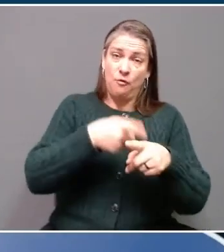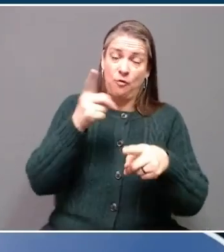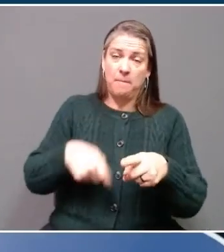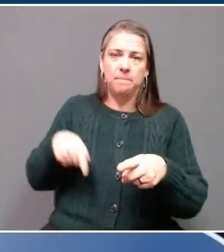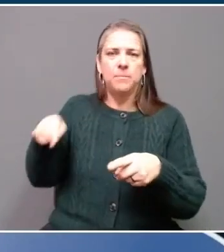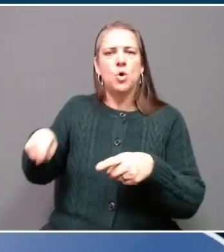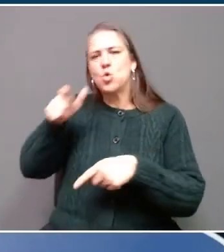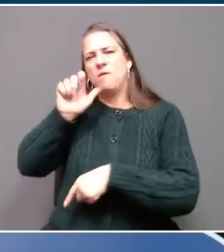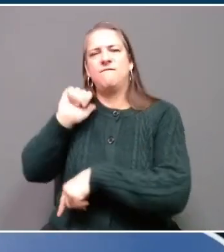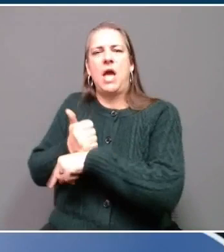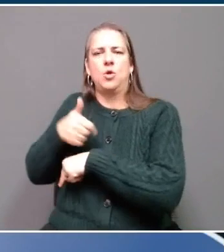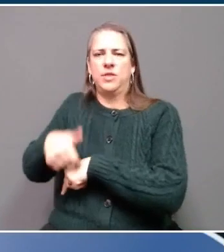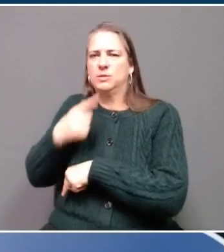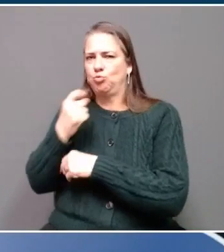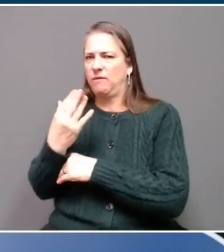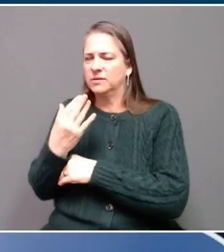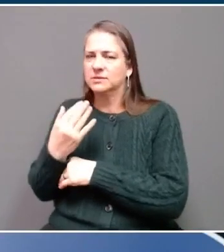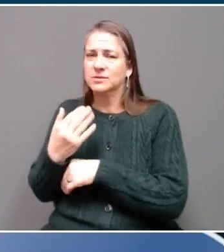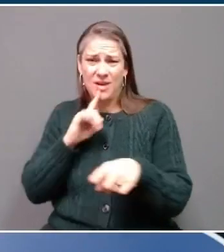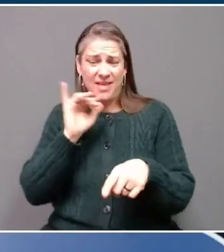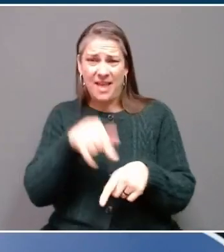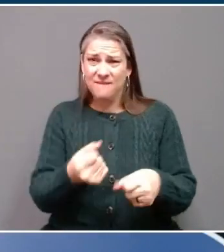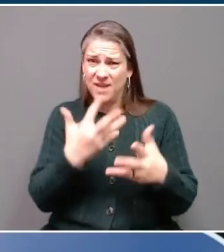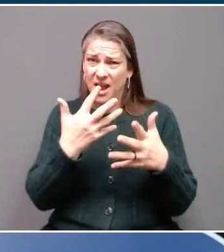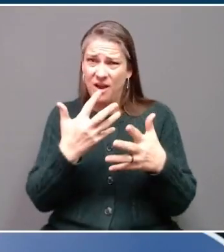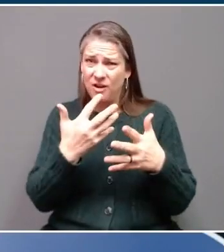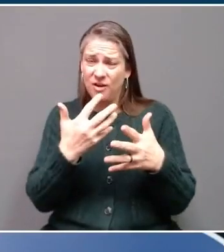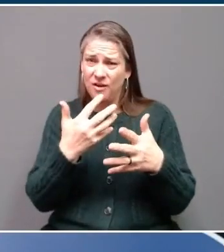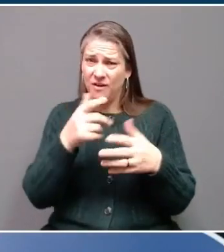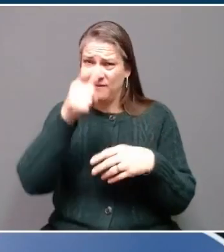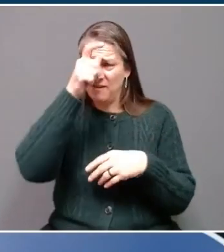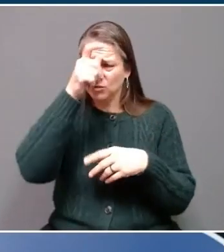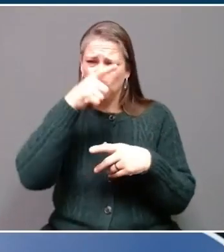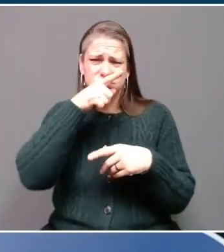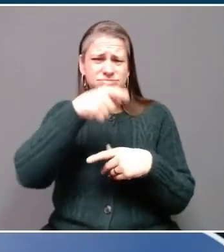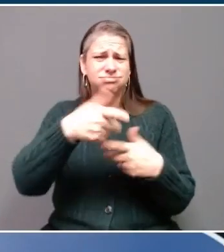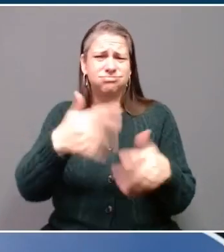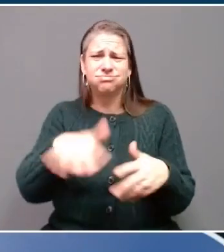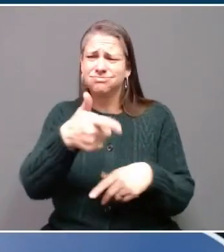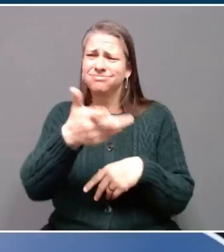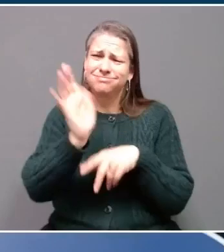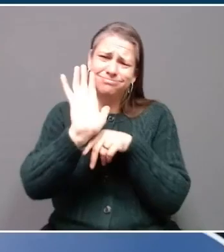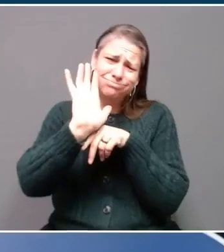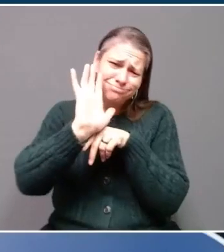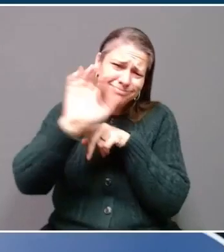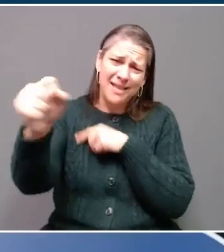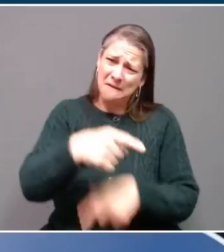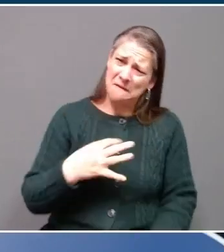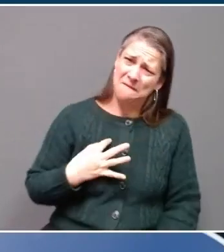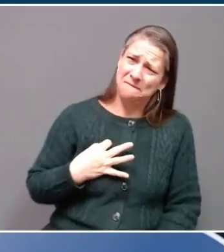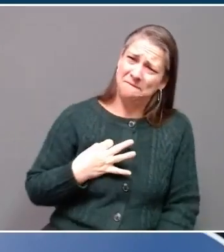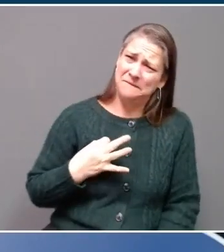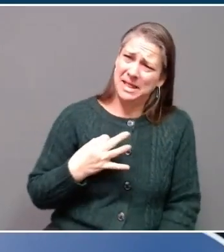more deserving group than these firefighters. These team of heroes, volunteer heroes, have been helping our families in Eastern